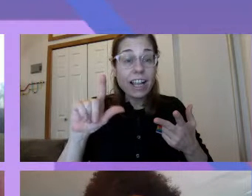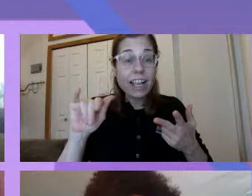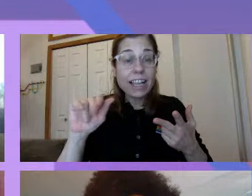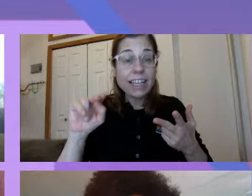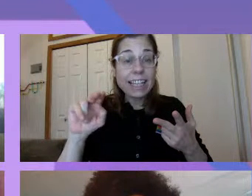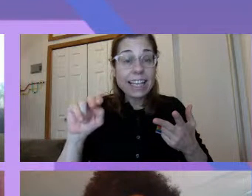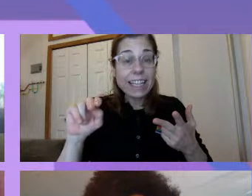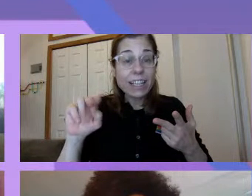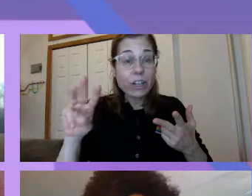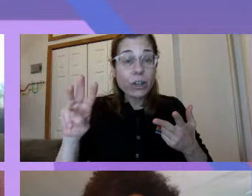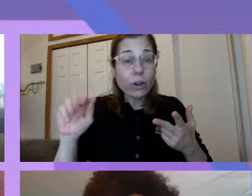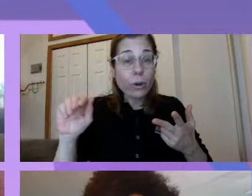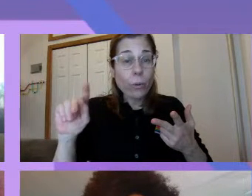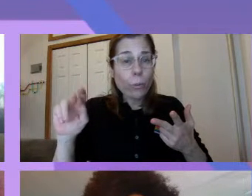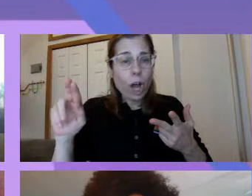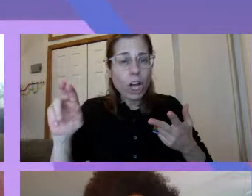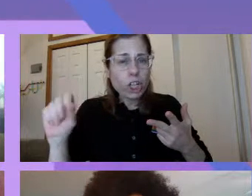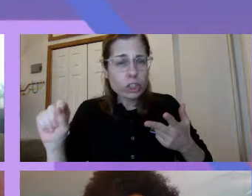Oh.